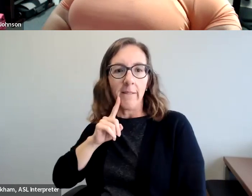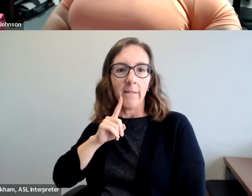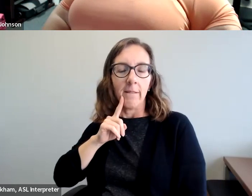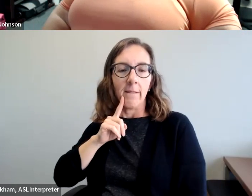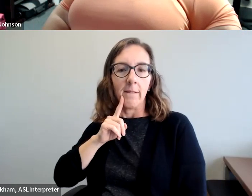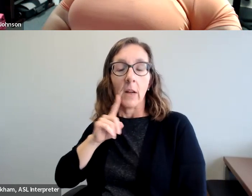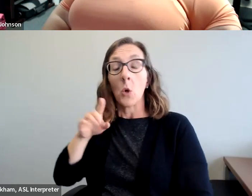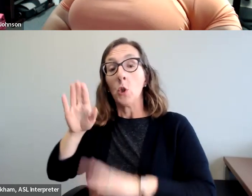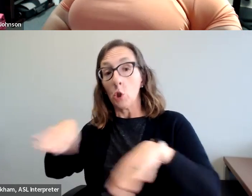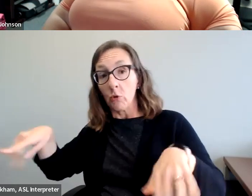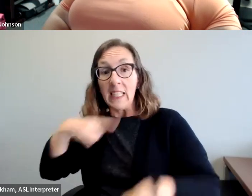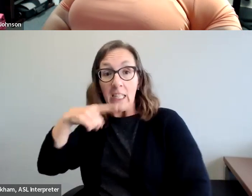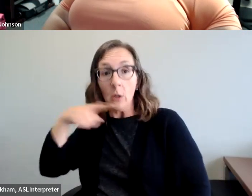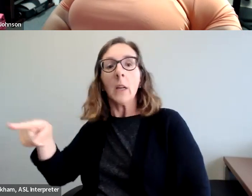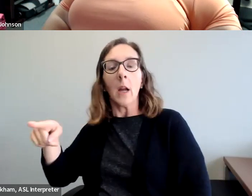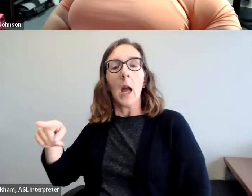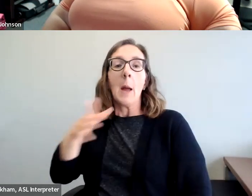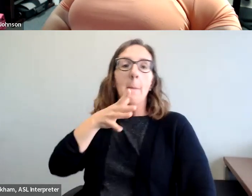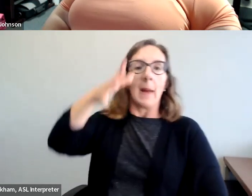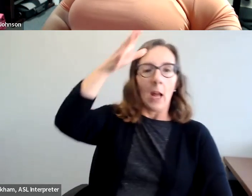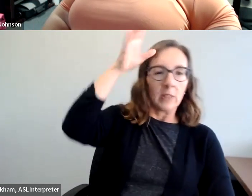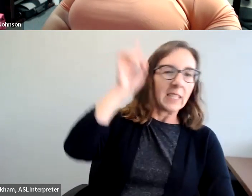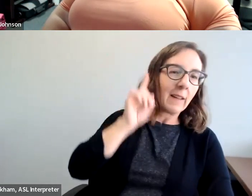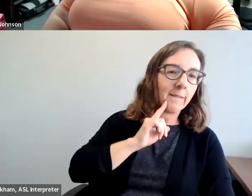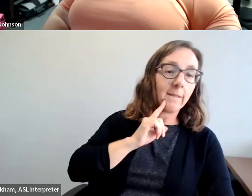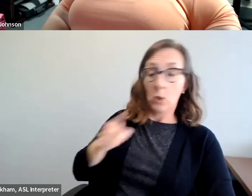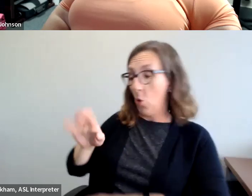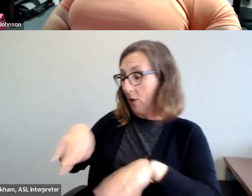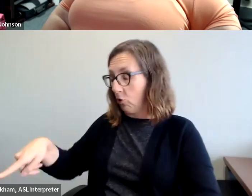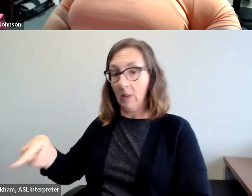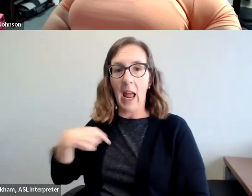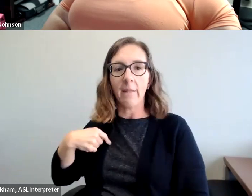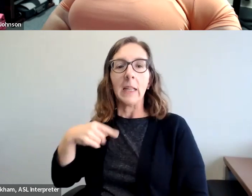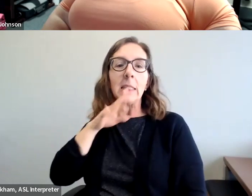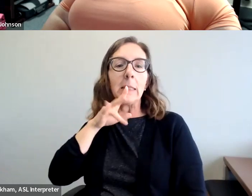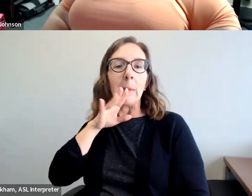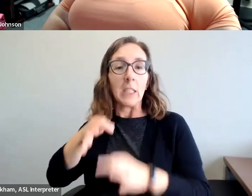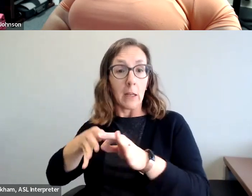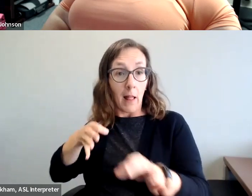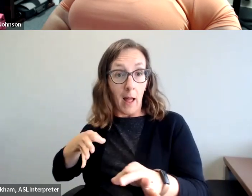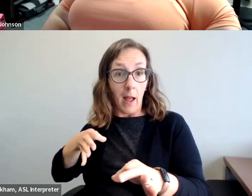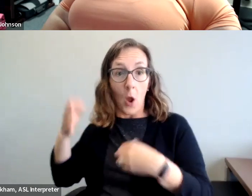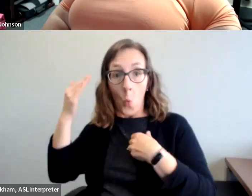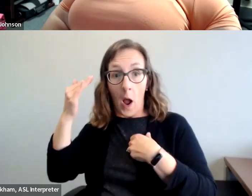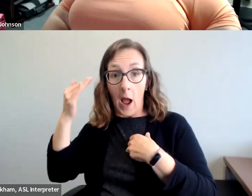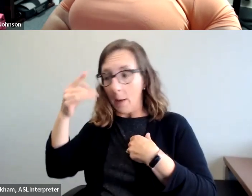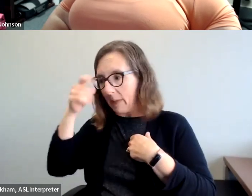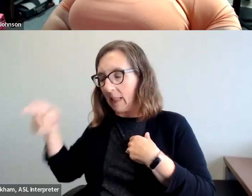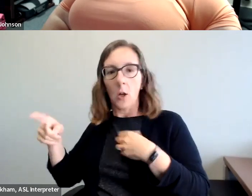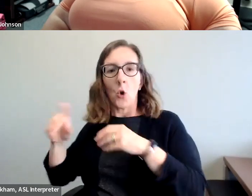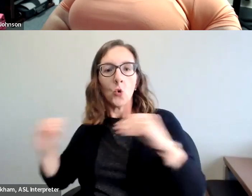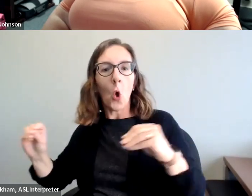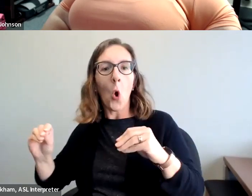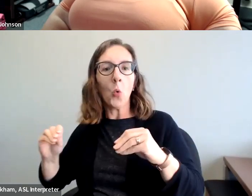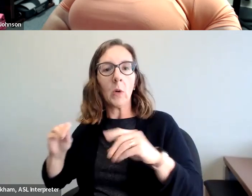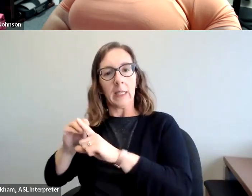have speech delays. It's not because of their having a disability of speech, it's because of their exposure. And so they just